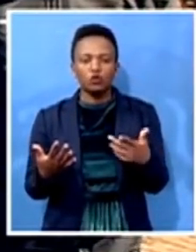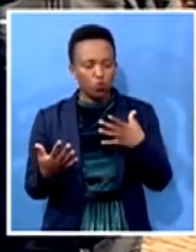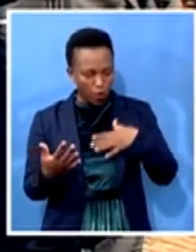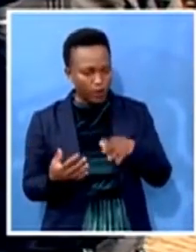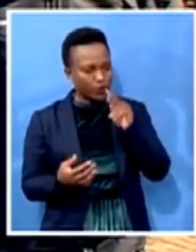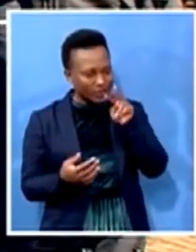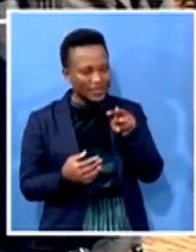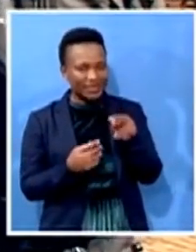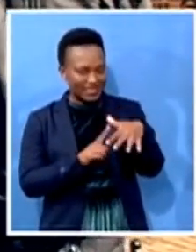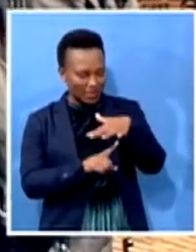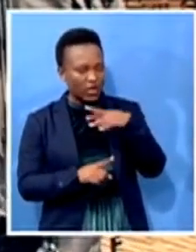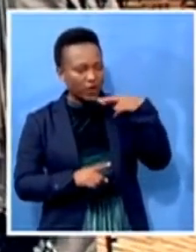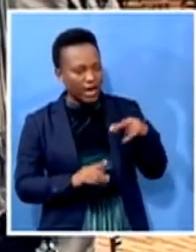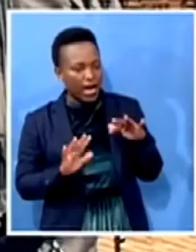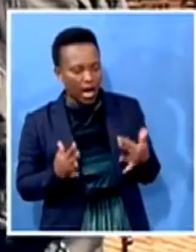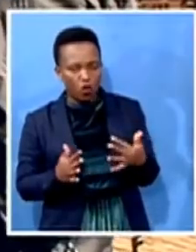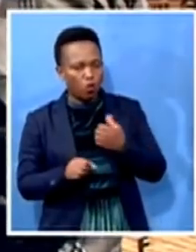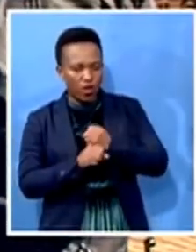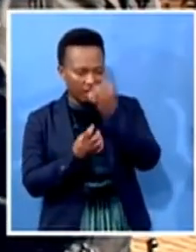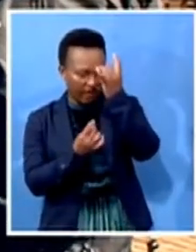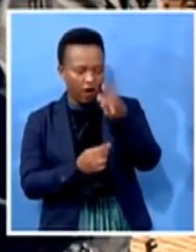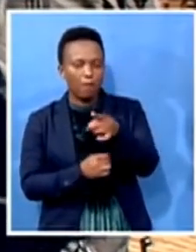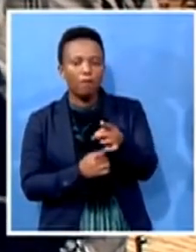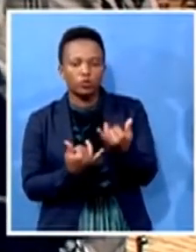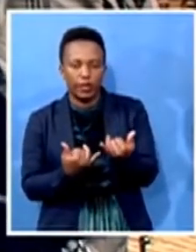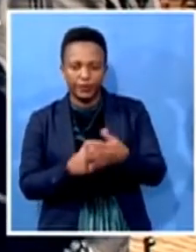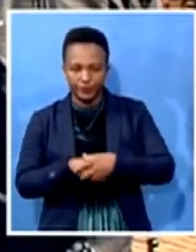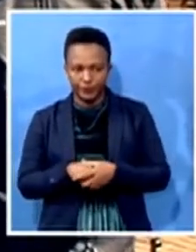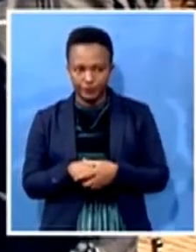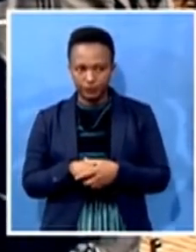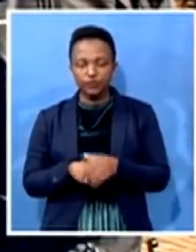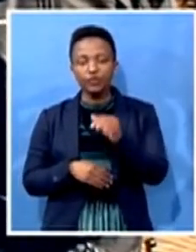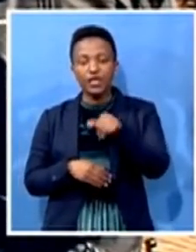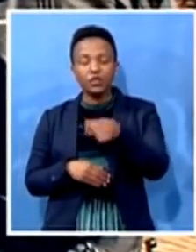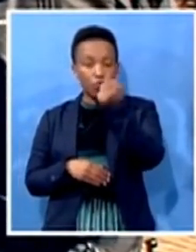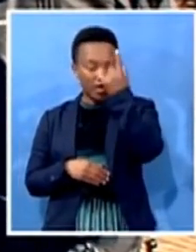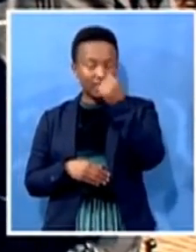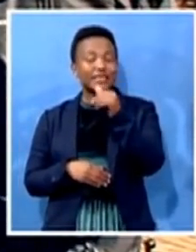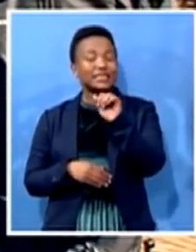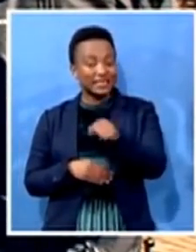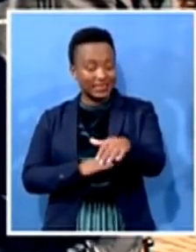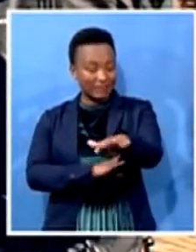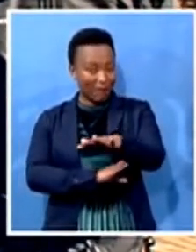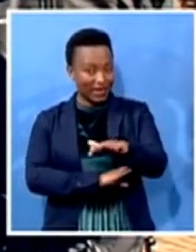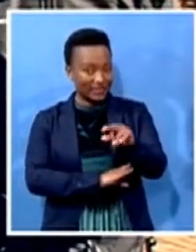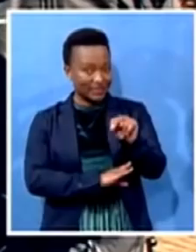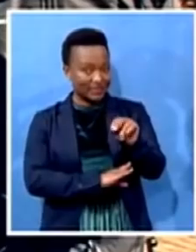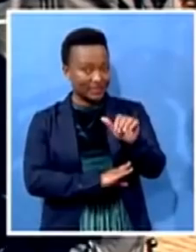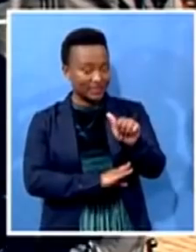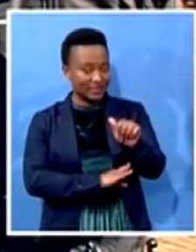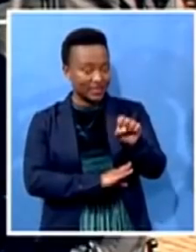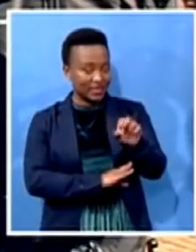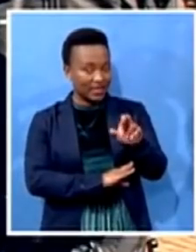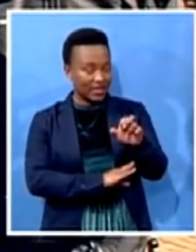indeed, all of us understand that NASREC do get cold. But if you enter the air conditioning system that has been put into place,